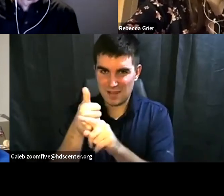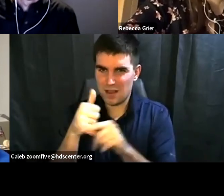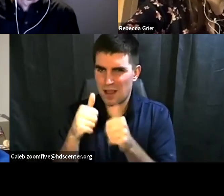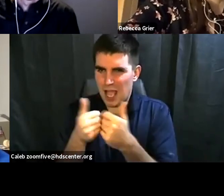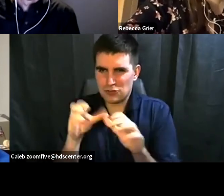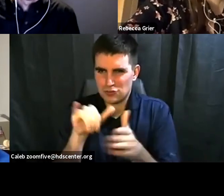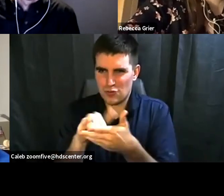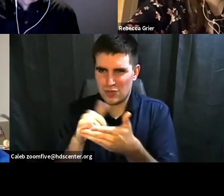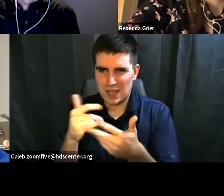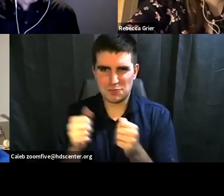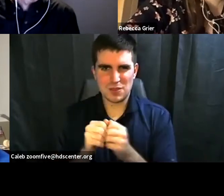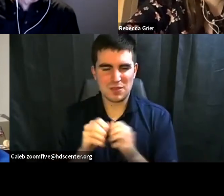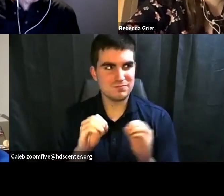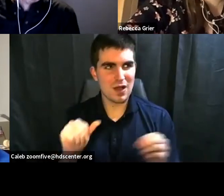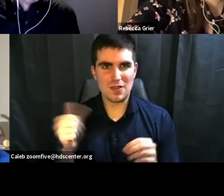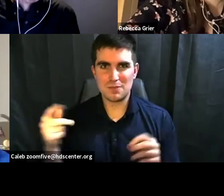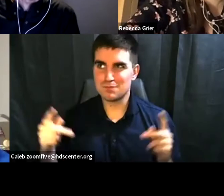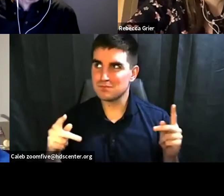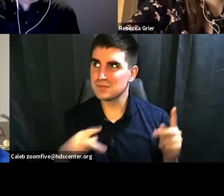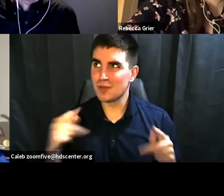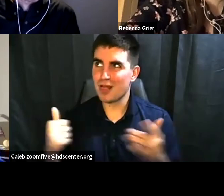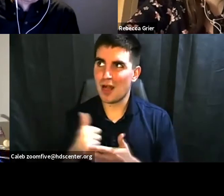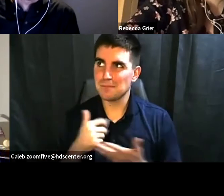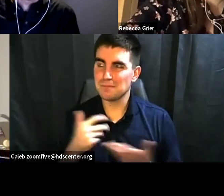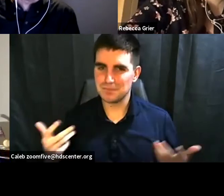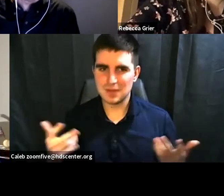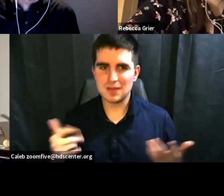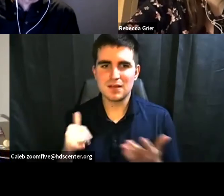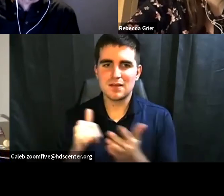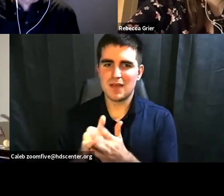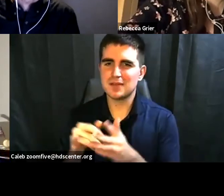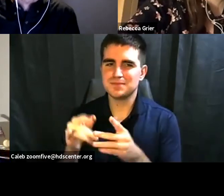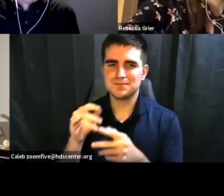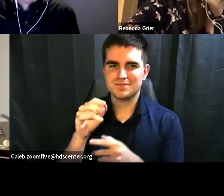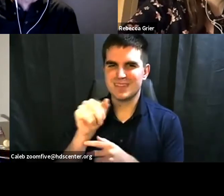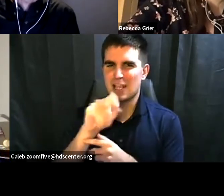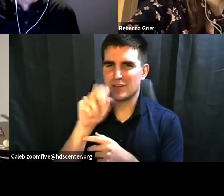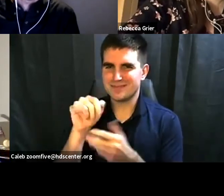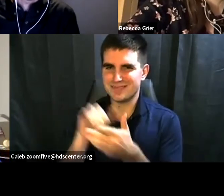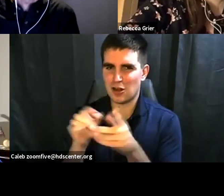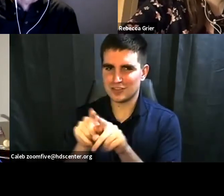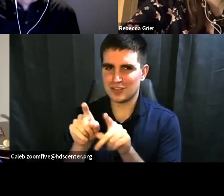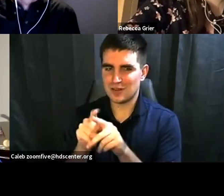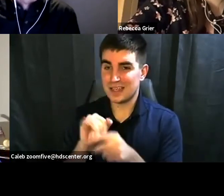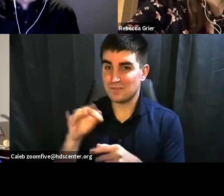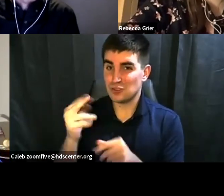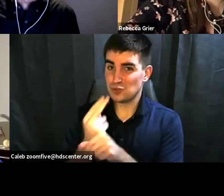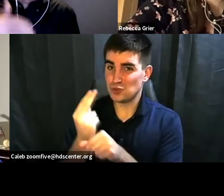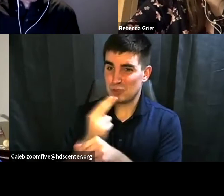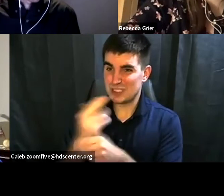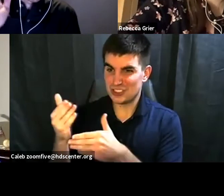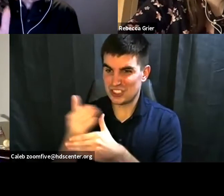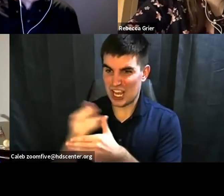help you? This comes into play also with the payment for the ride itself. So if you're using a shared ride and it's